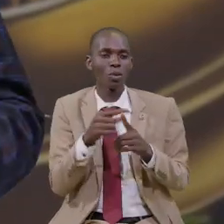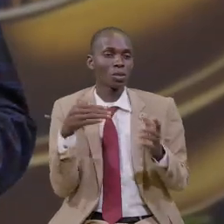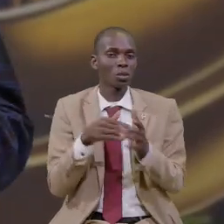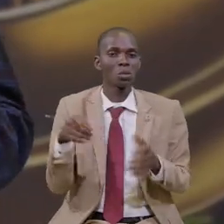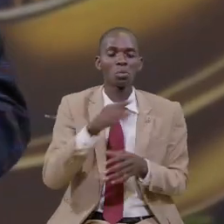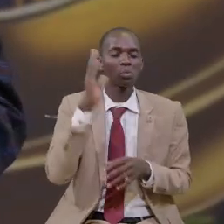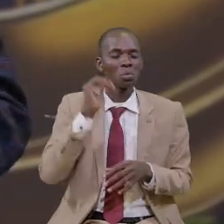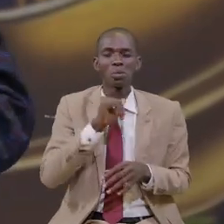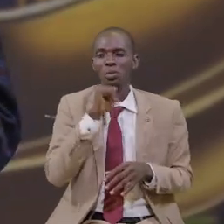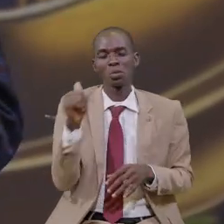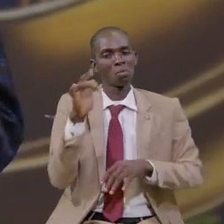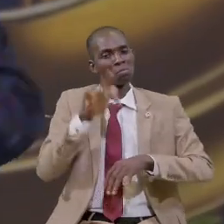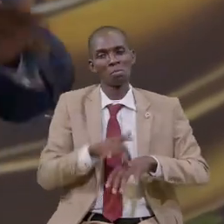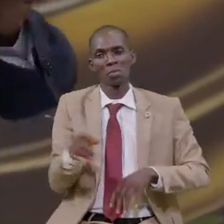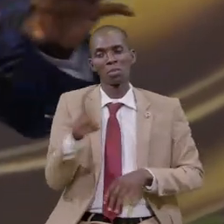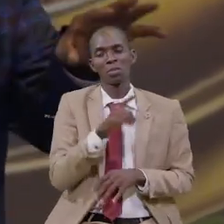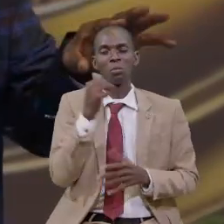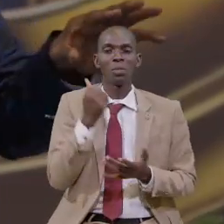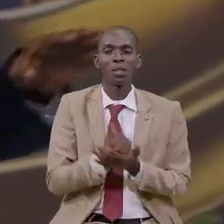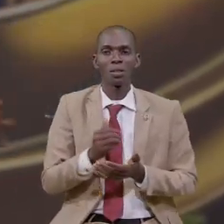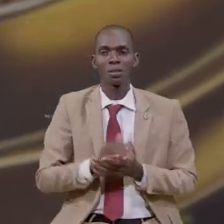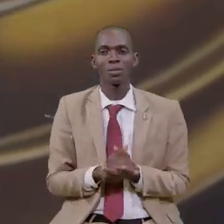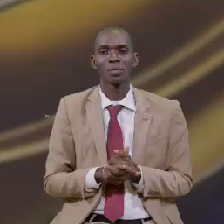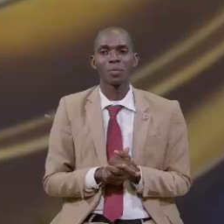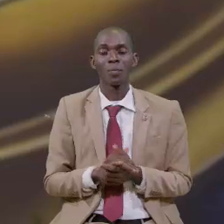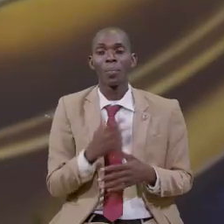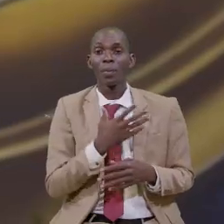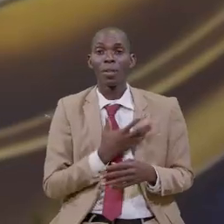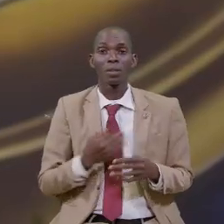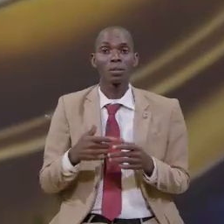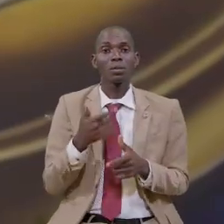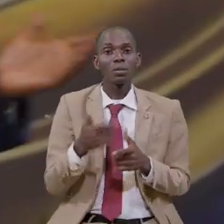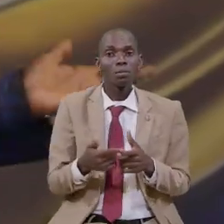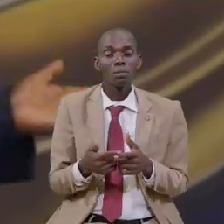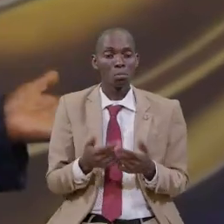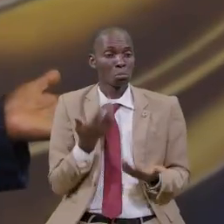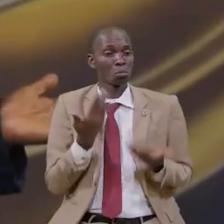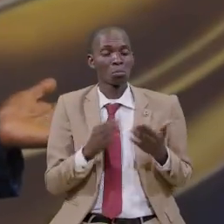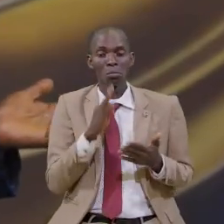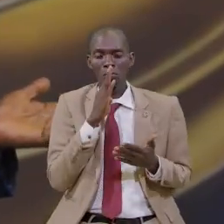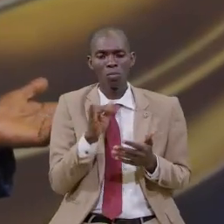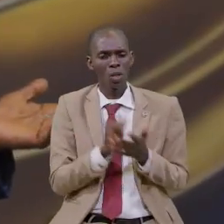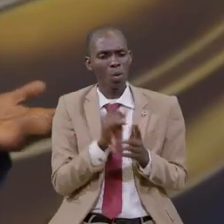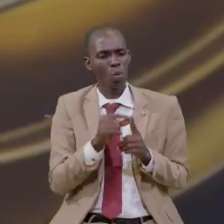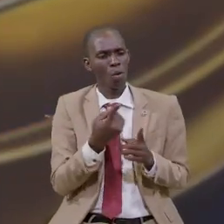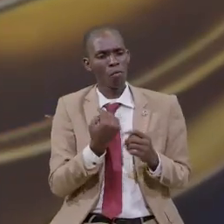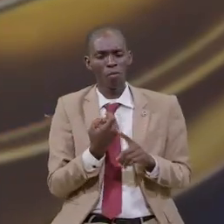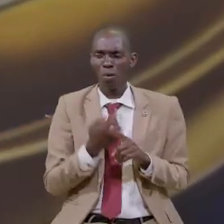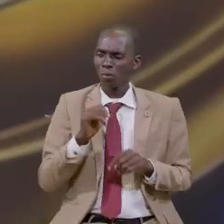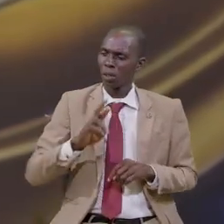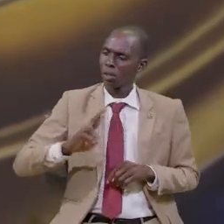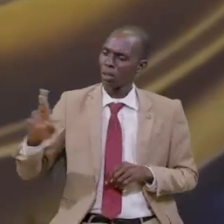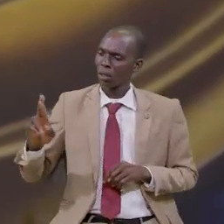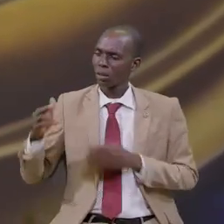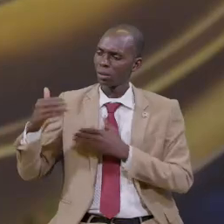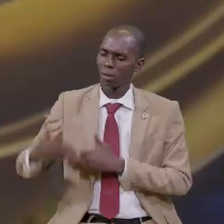Give a good amen now. Yeah. And then, whether it's coming from the right hand side, coming from the left hand side, coming